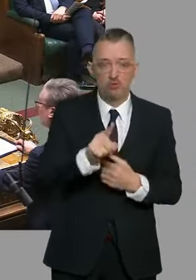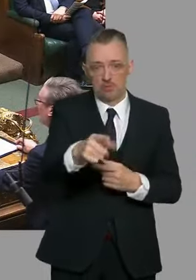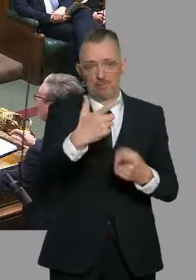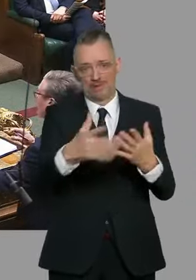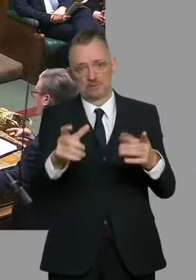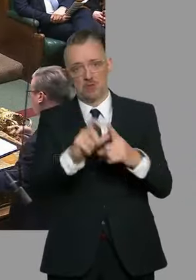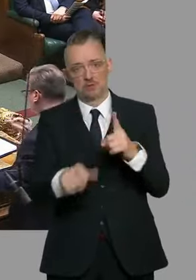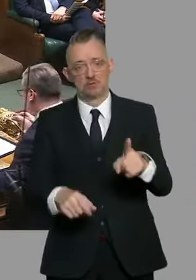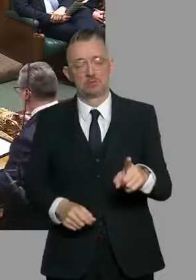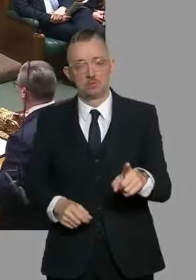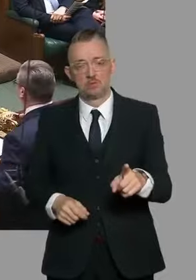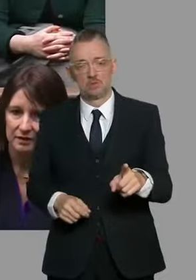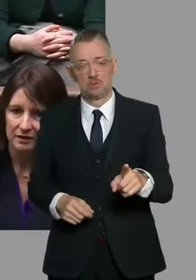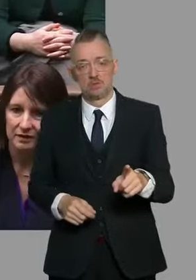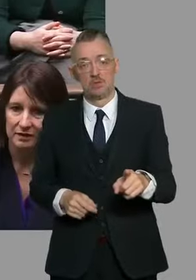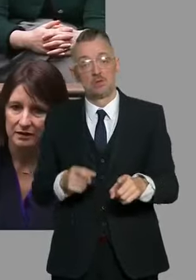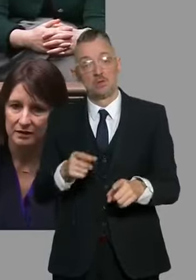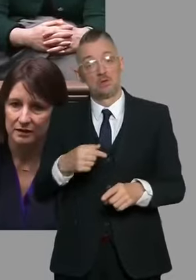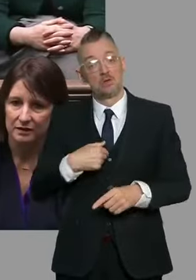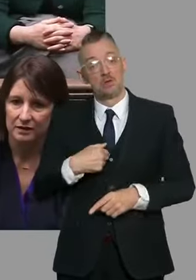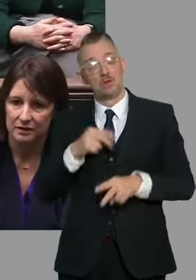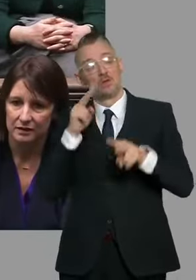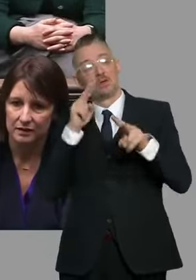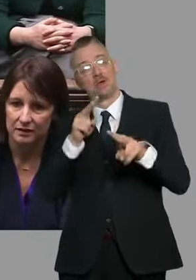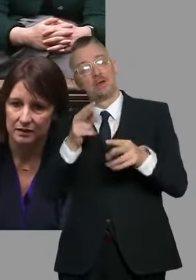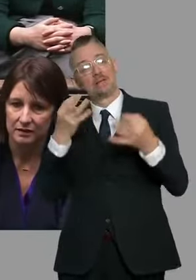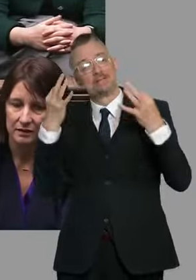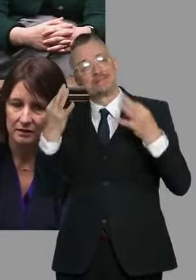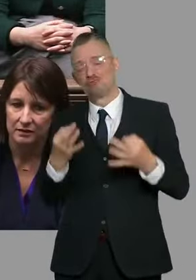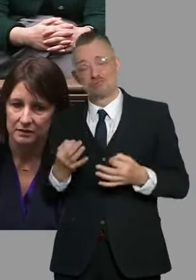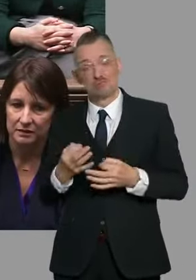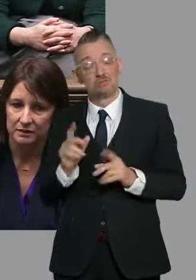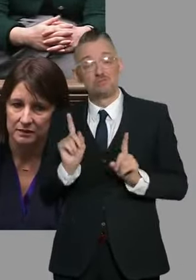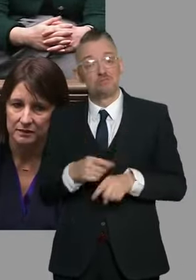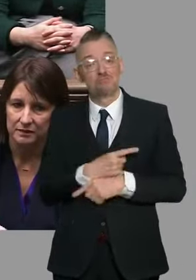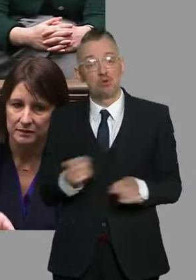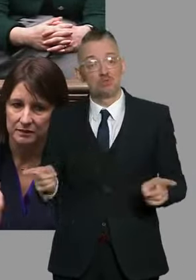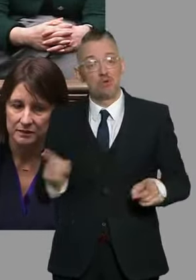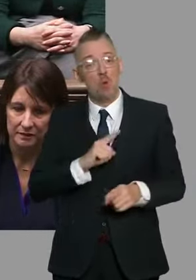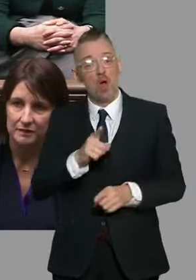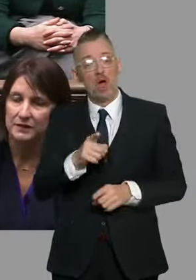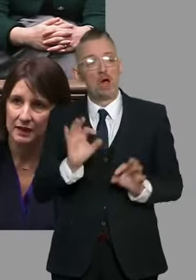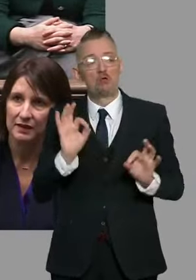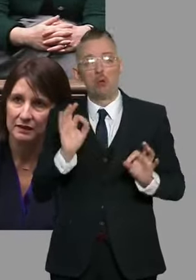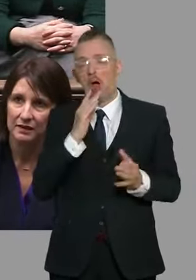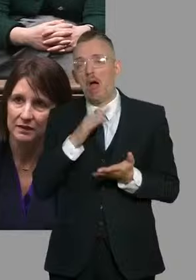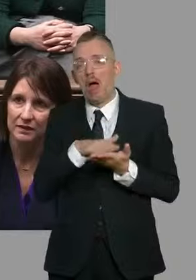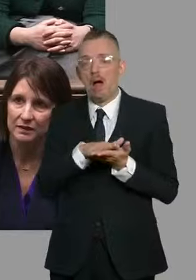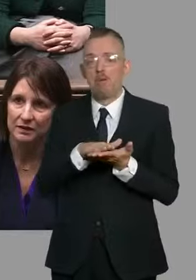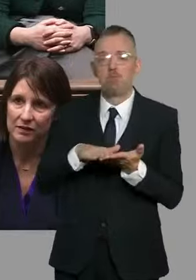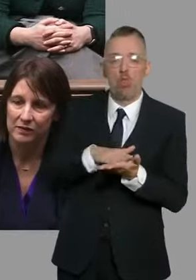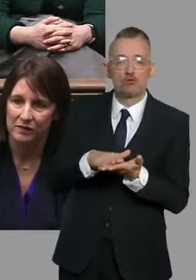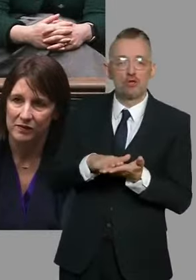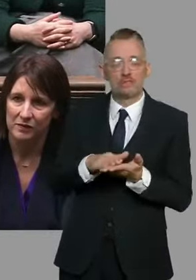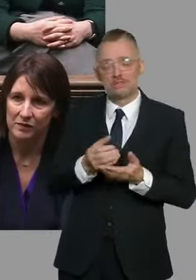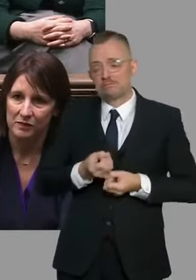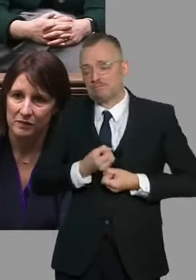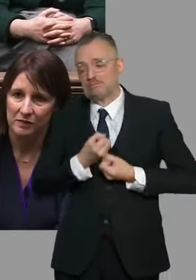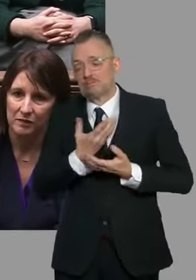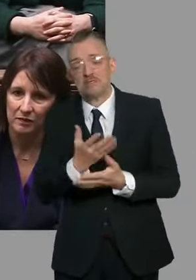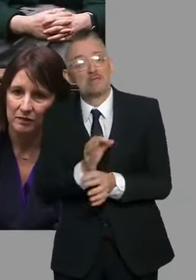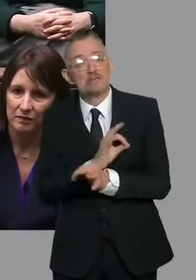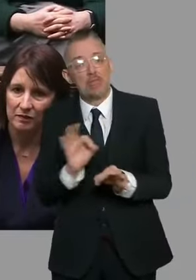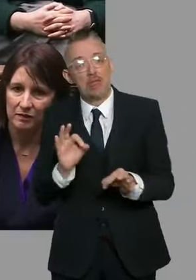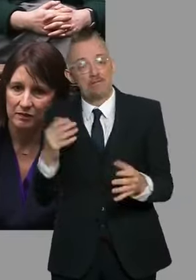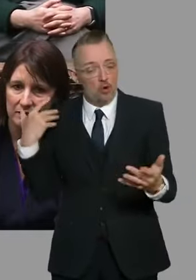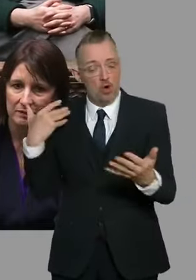actually got serious. Not a slither of remorse, not a hint of contrition. It's like the arsonist complaining about the people who are